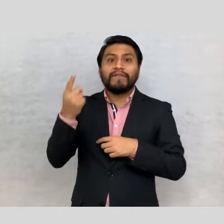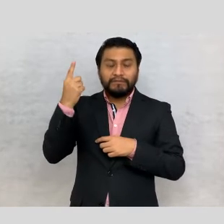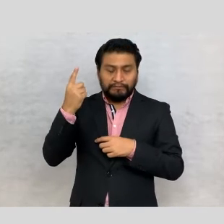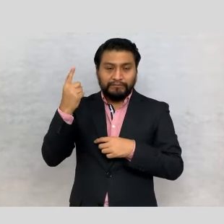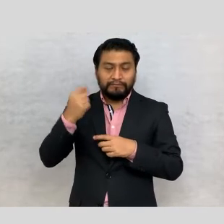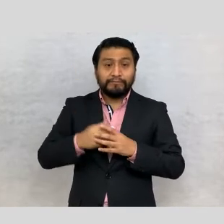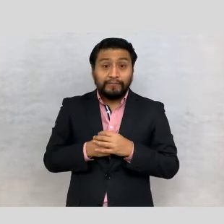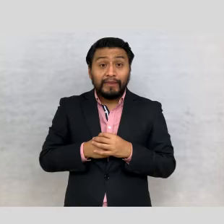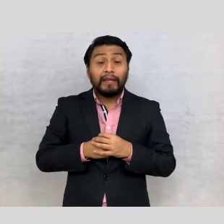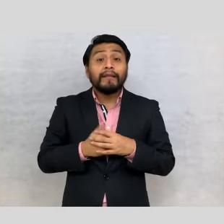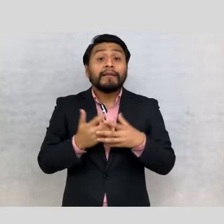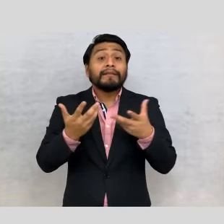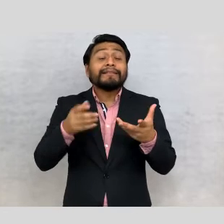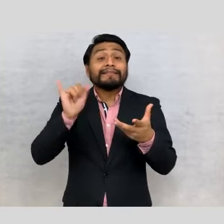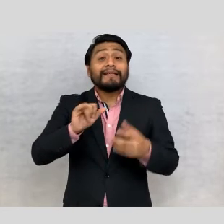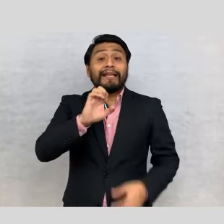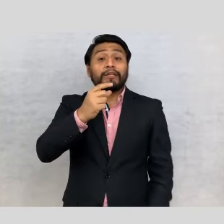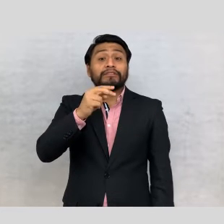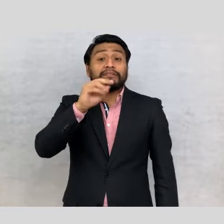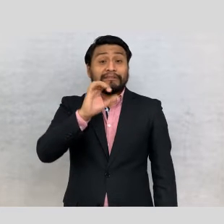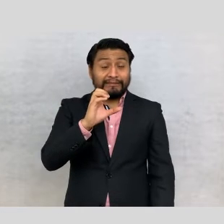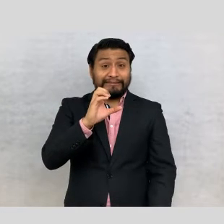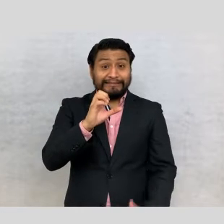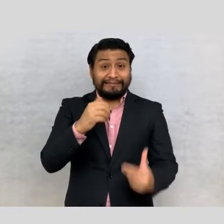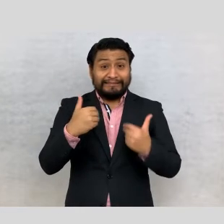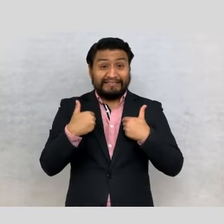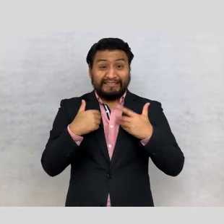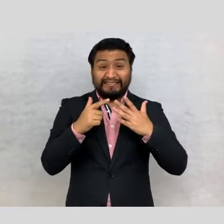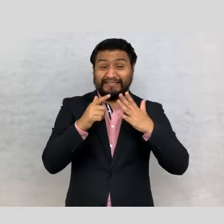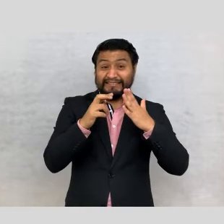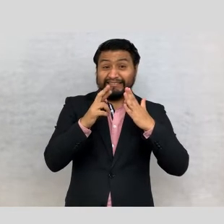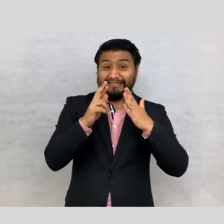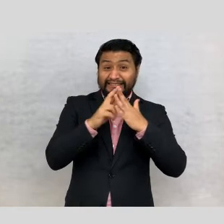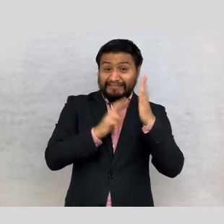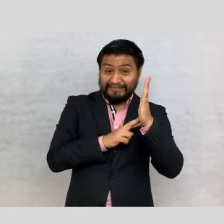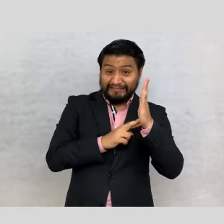Okay, this eugenic principle